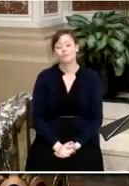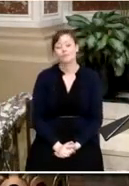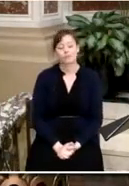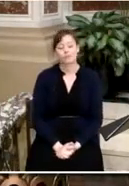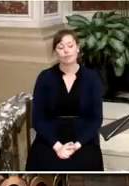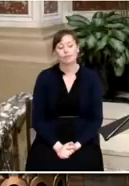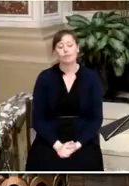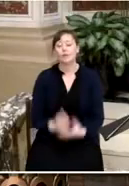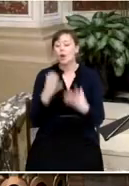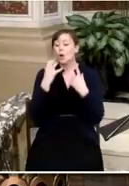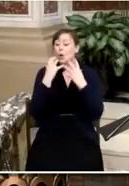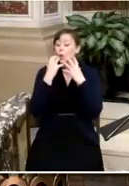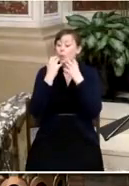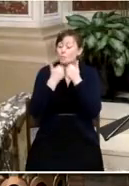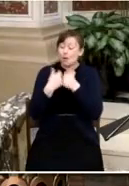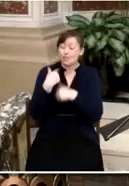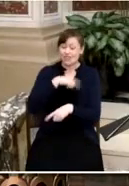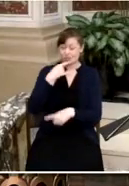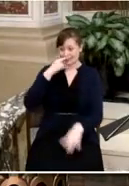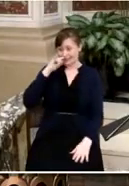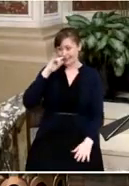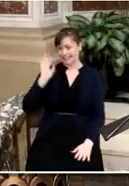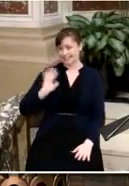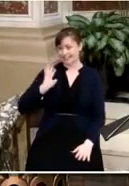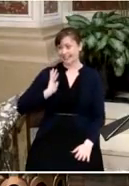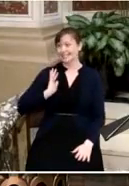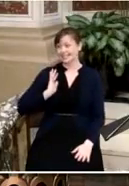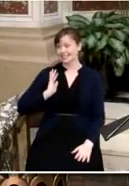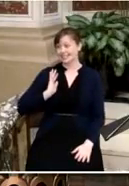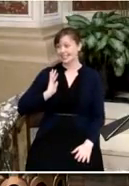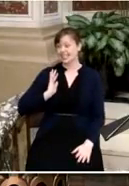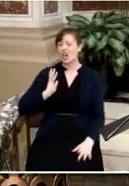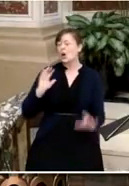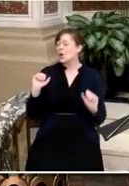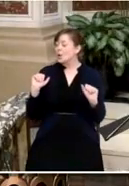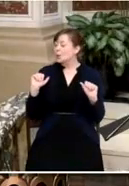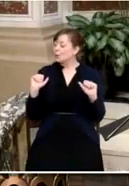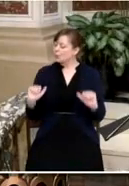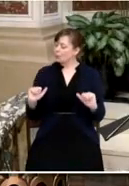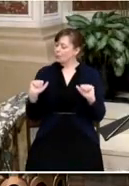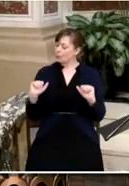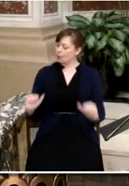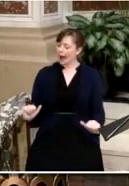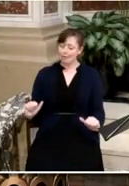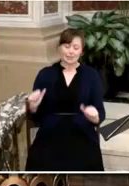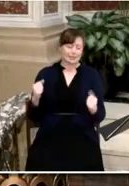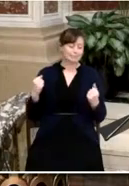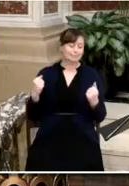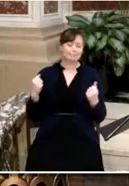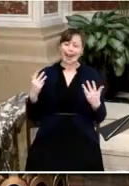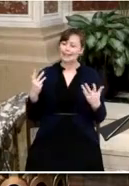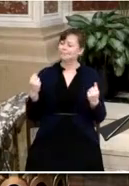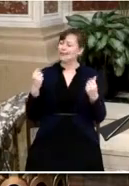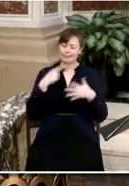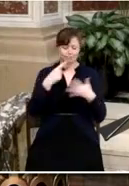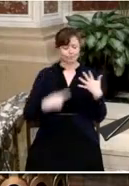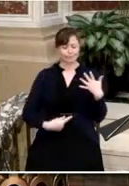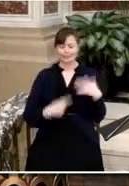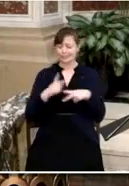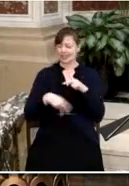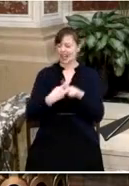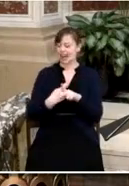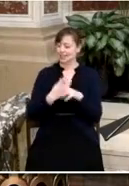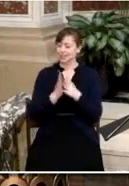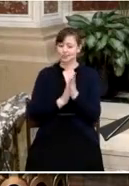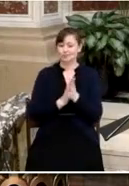When most of us were kids, we probably made any number of impassioned